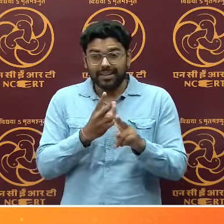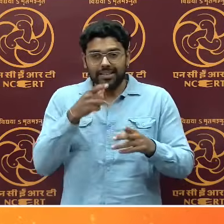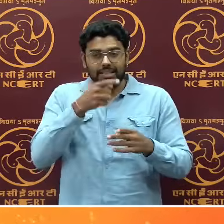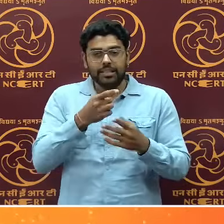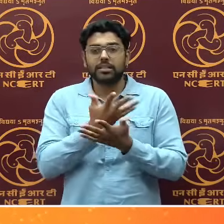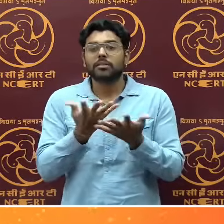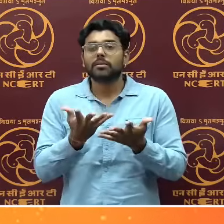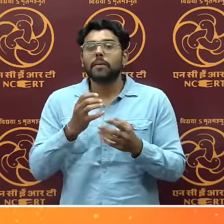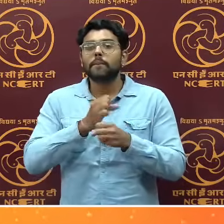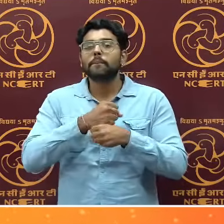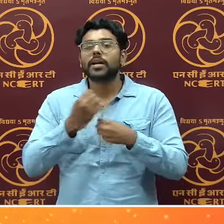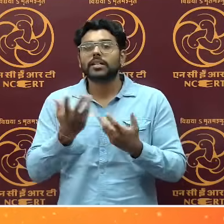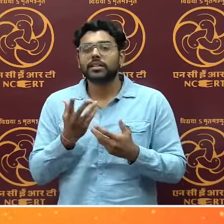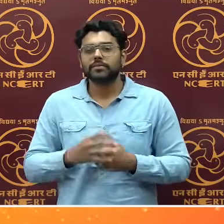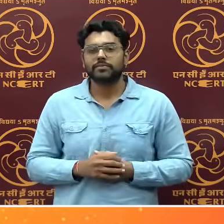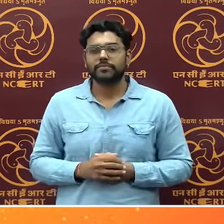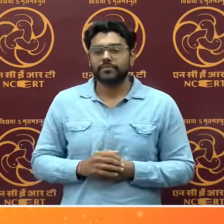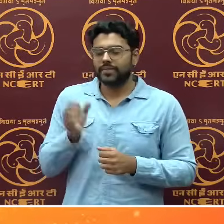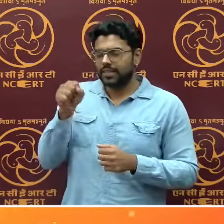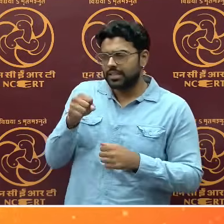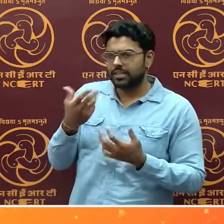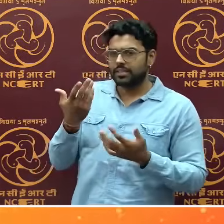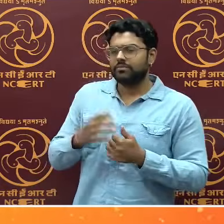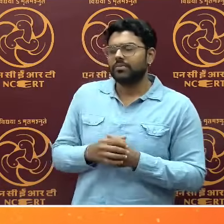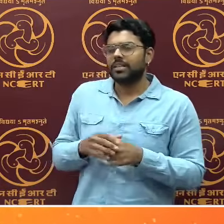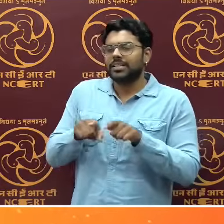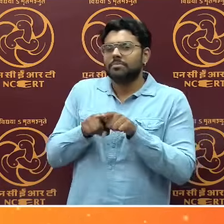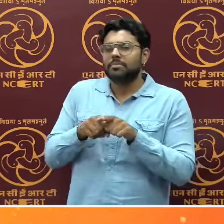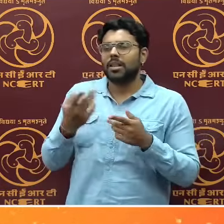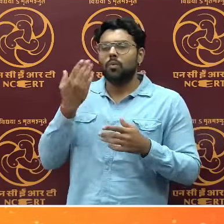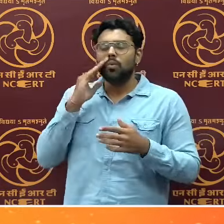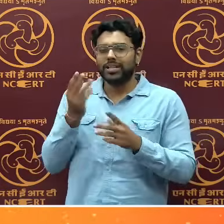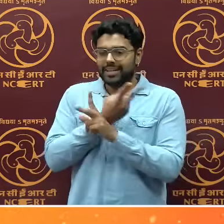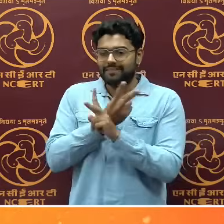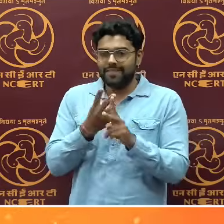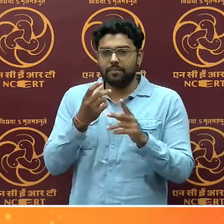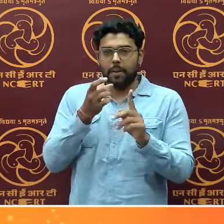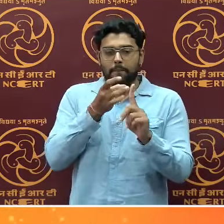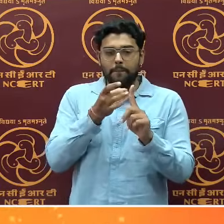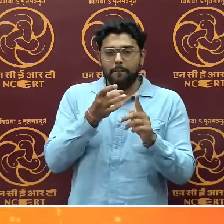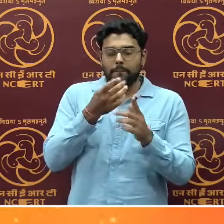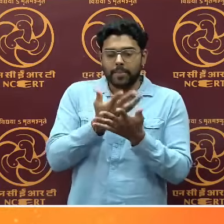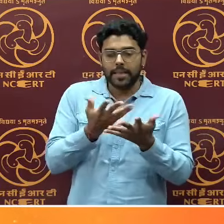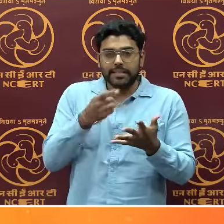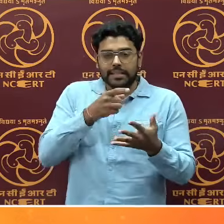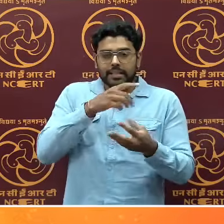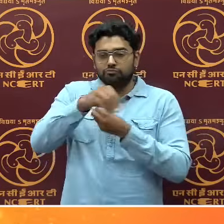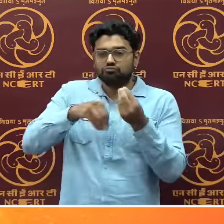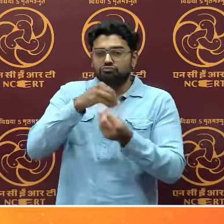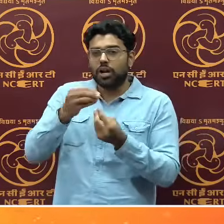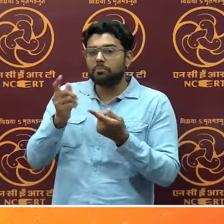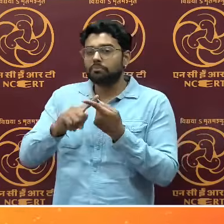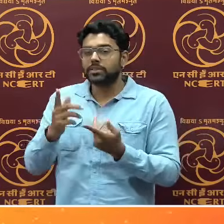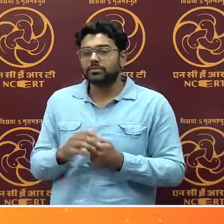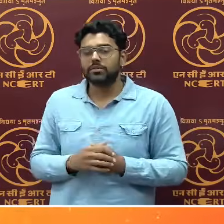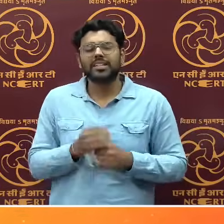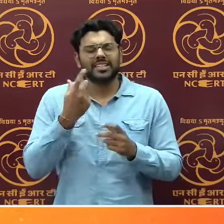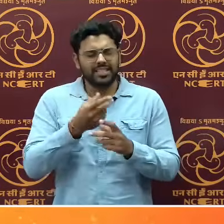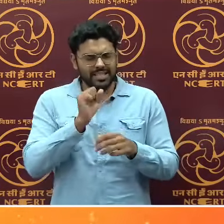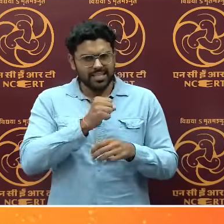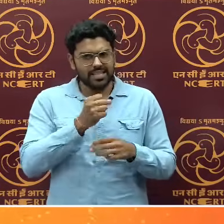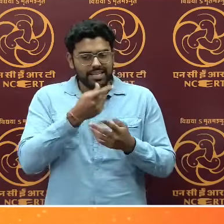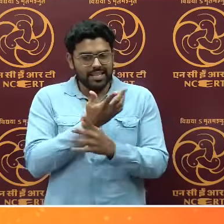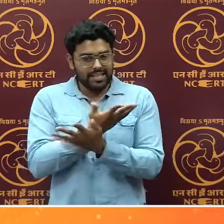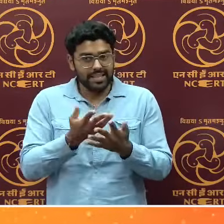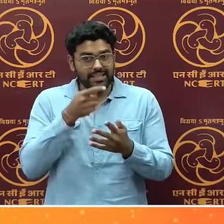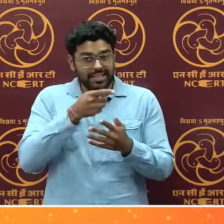of? And what happened when different forms of matter combines? Yes, so all these material,